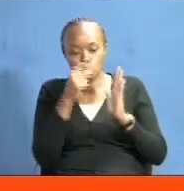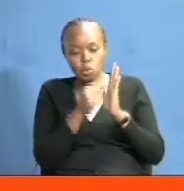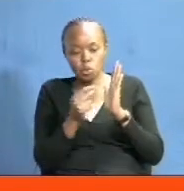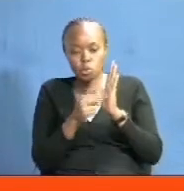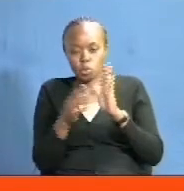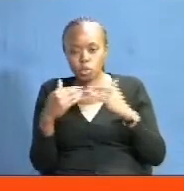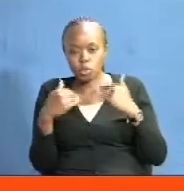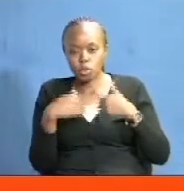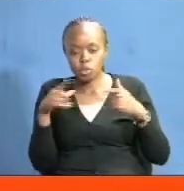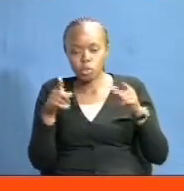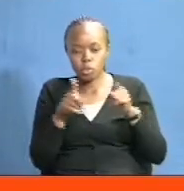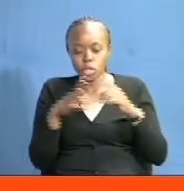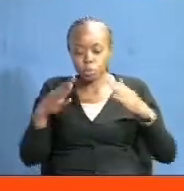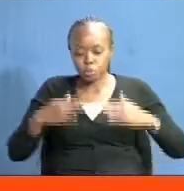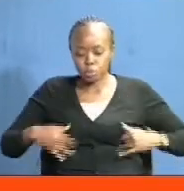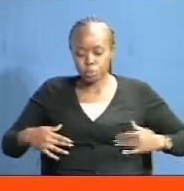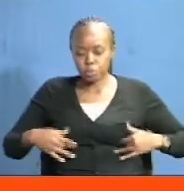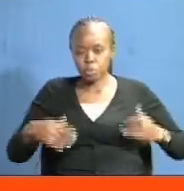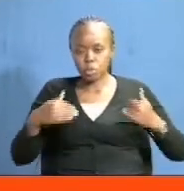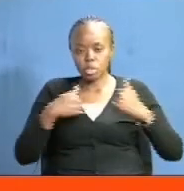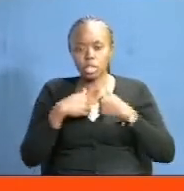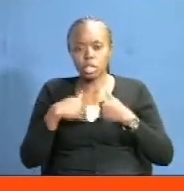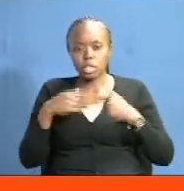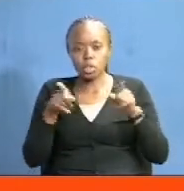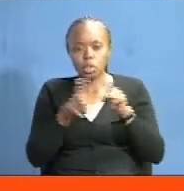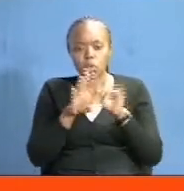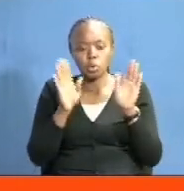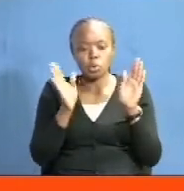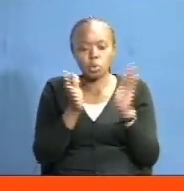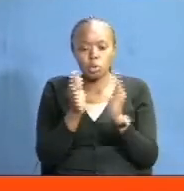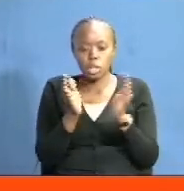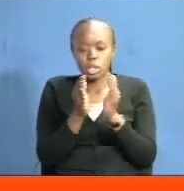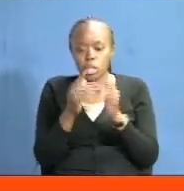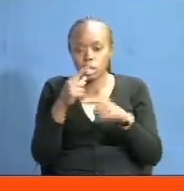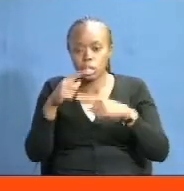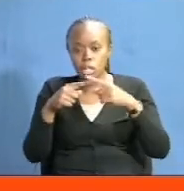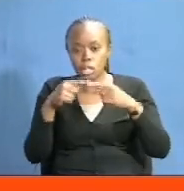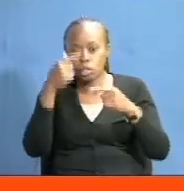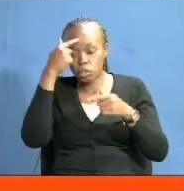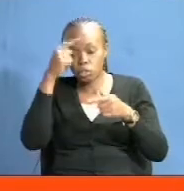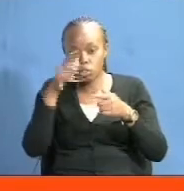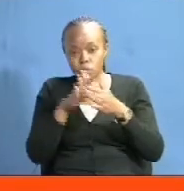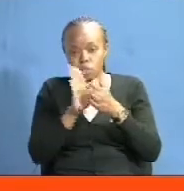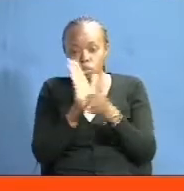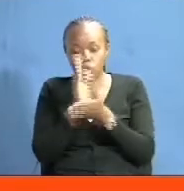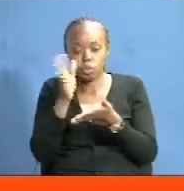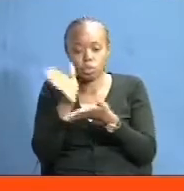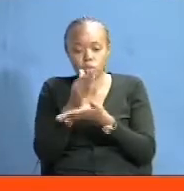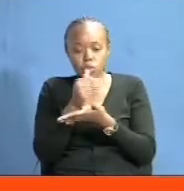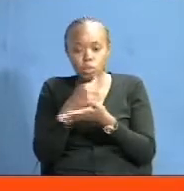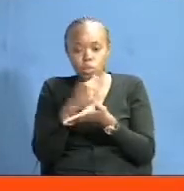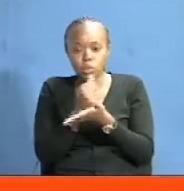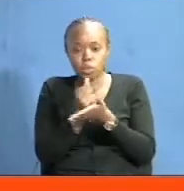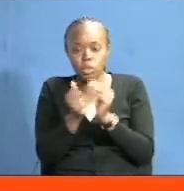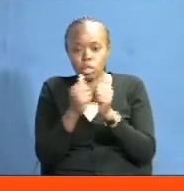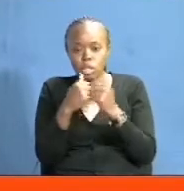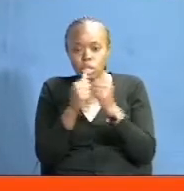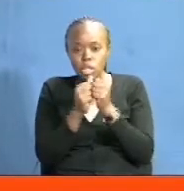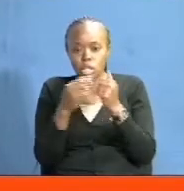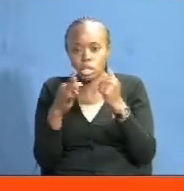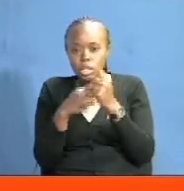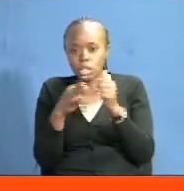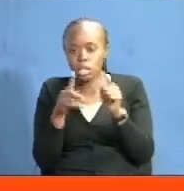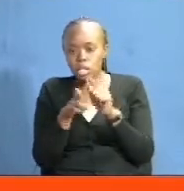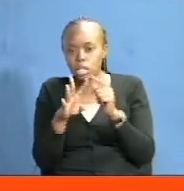youth voters we have. We're also encouraging youths to vie for elective offices. Youths between the age of 18 and